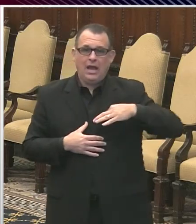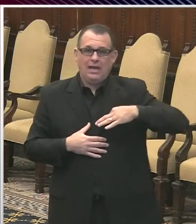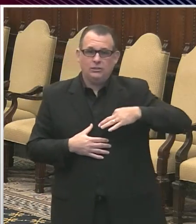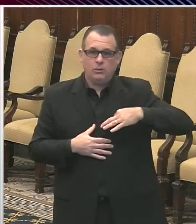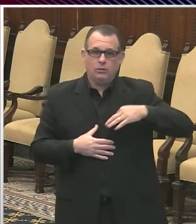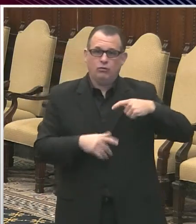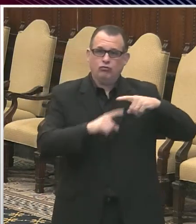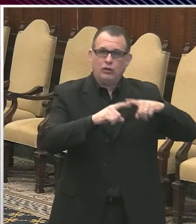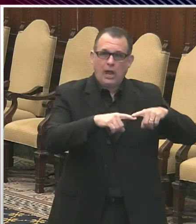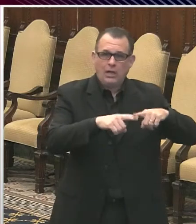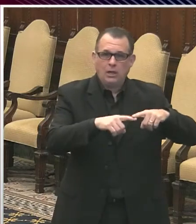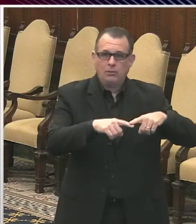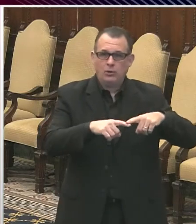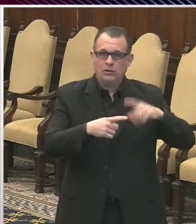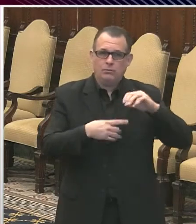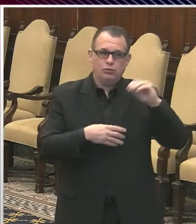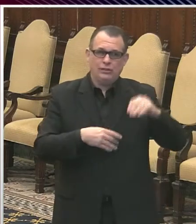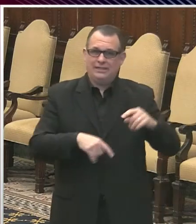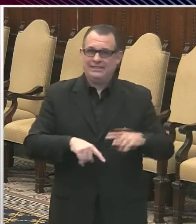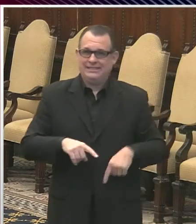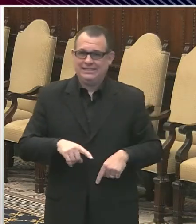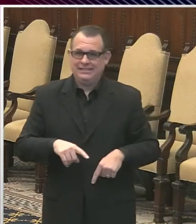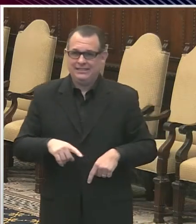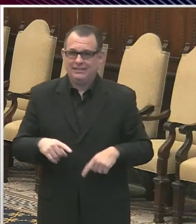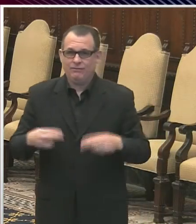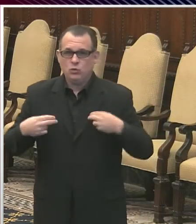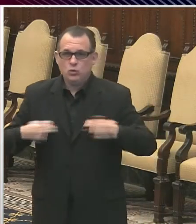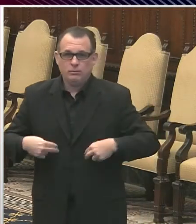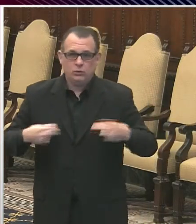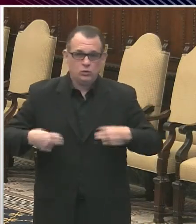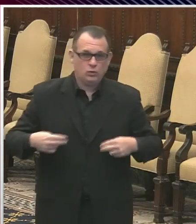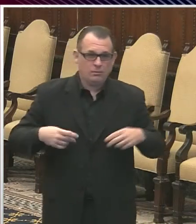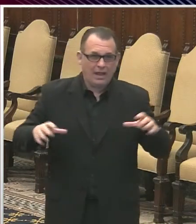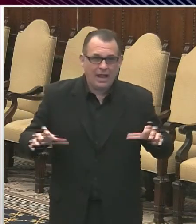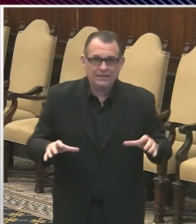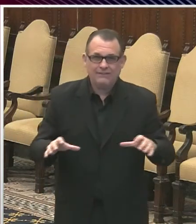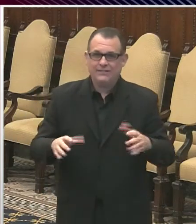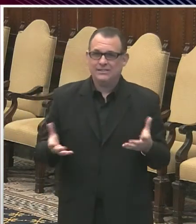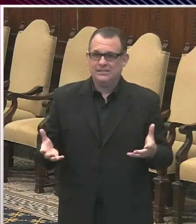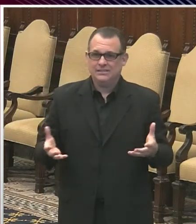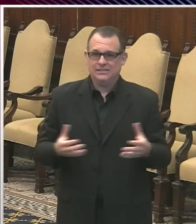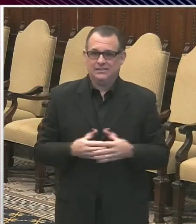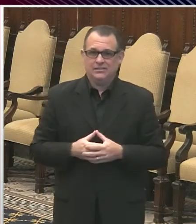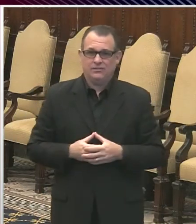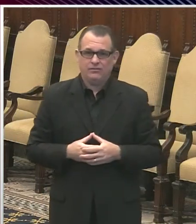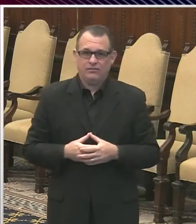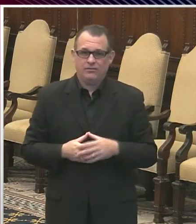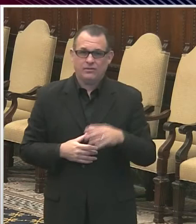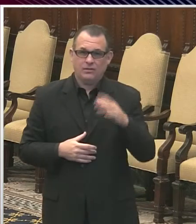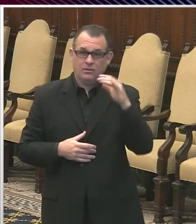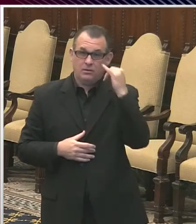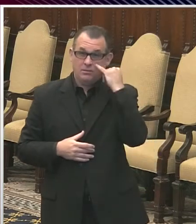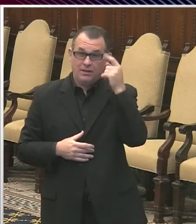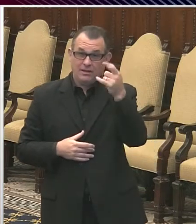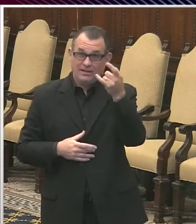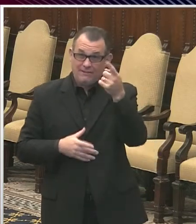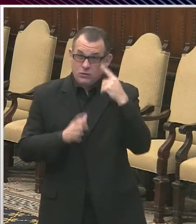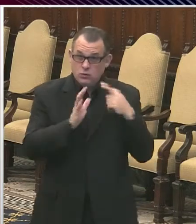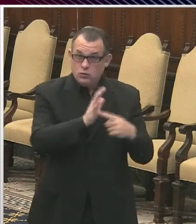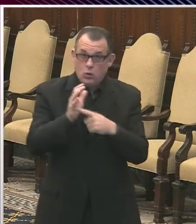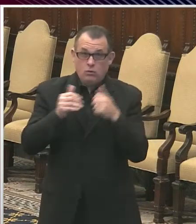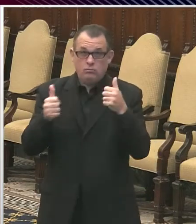is mainly going to be a human to human activity. If an app comes forward that really can help us out, we'll be happy to use it, but that's